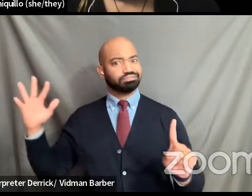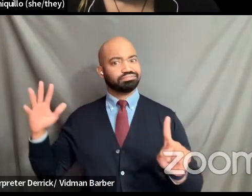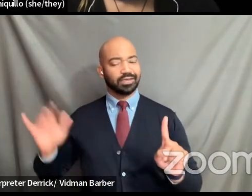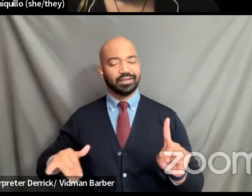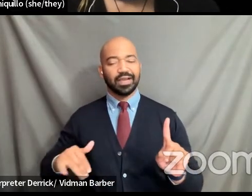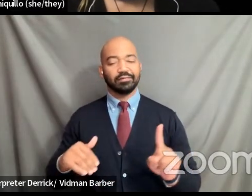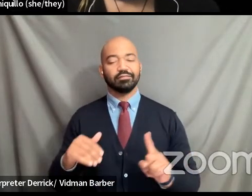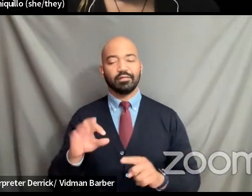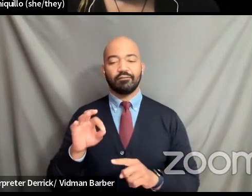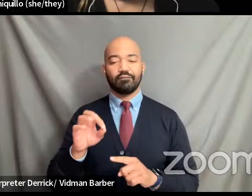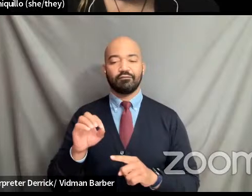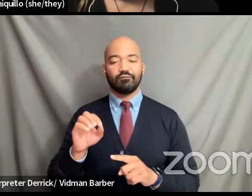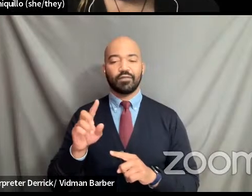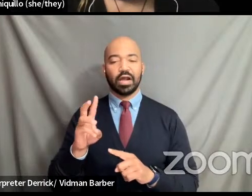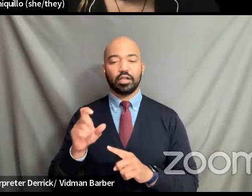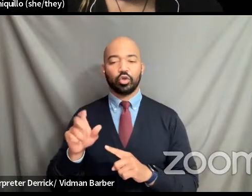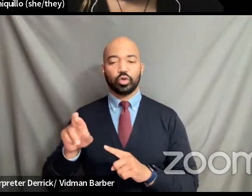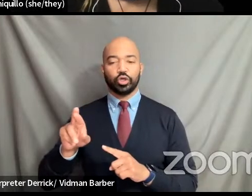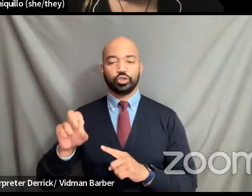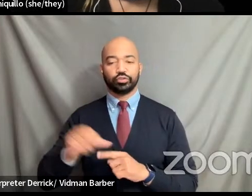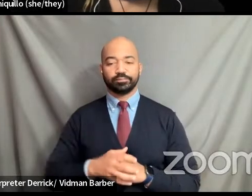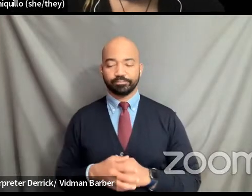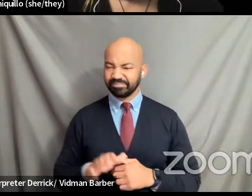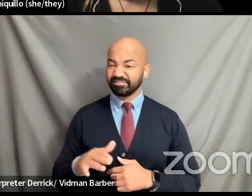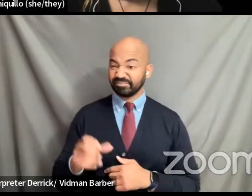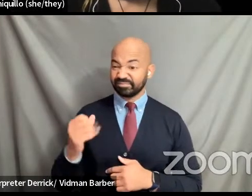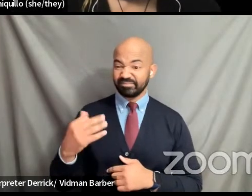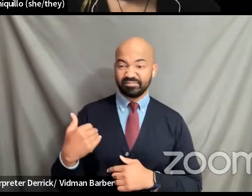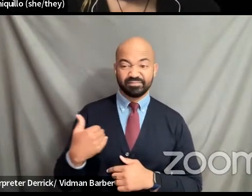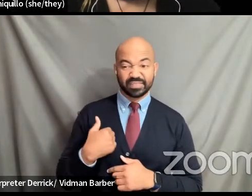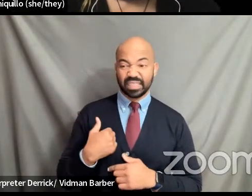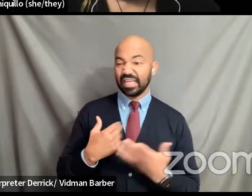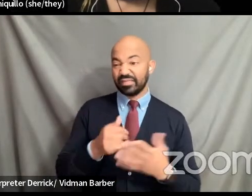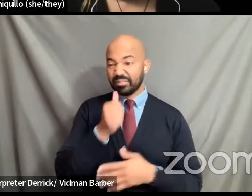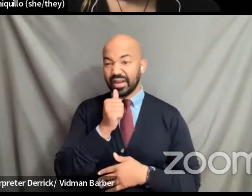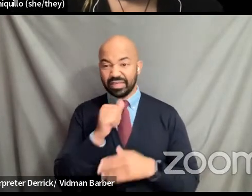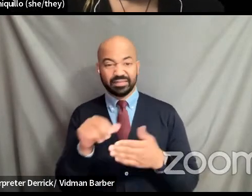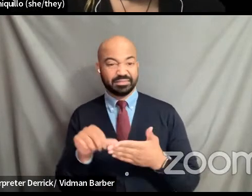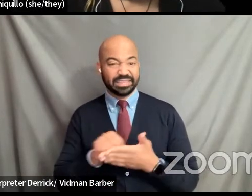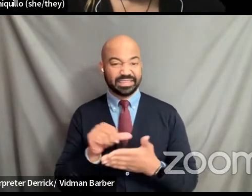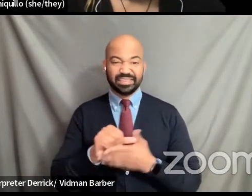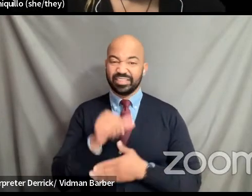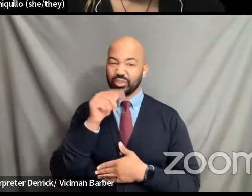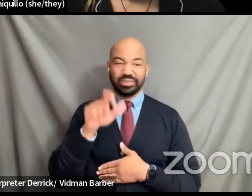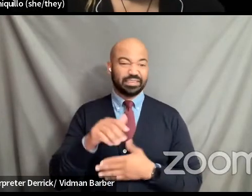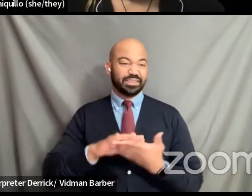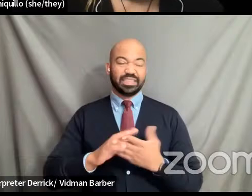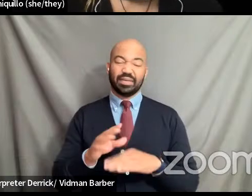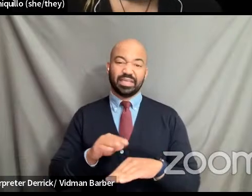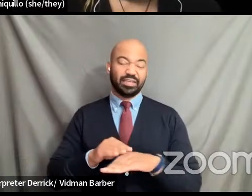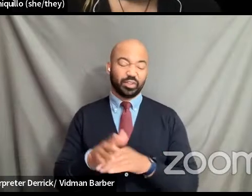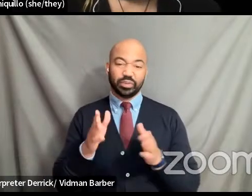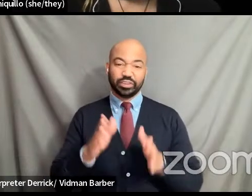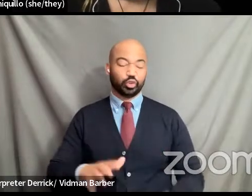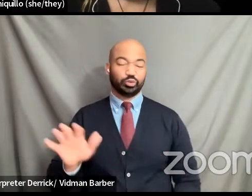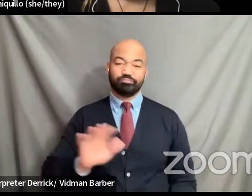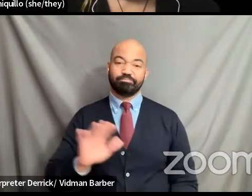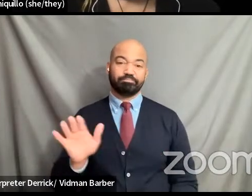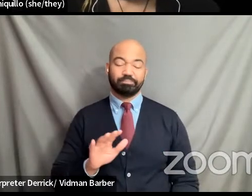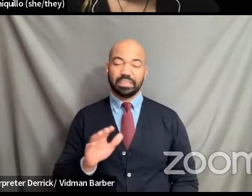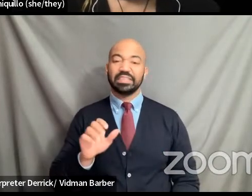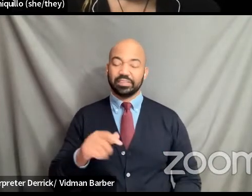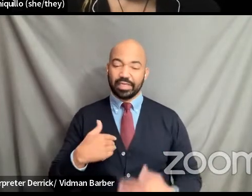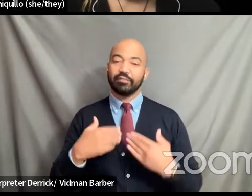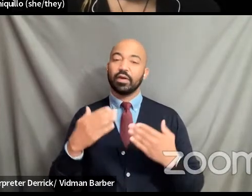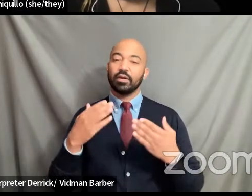page on social media platforms. If you're going to have a private page, it's no need for you to try to be an influencer. It's just not going to work. Okay.